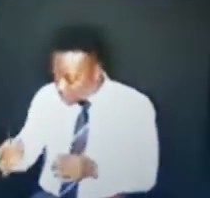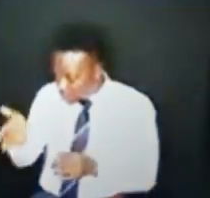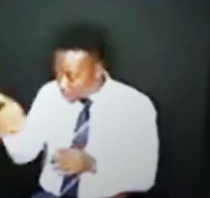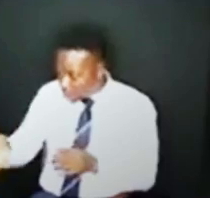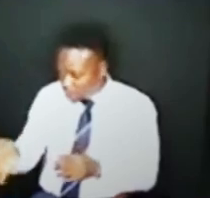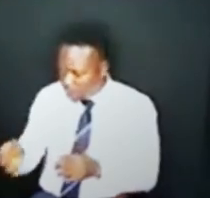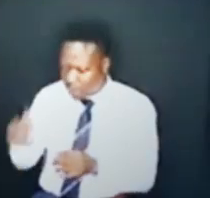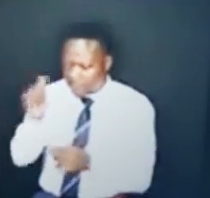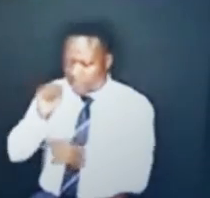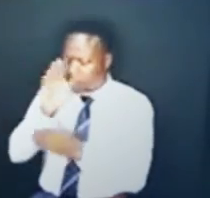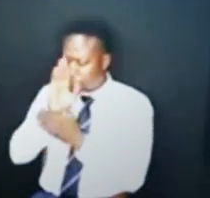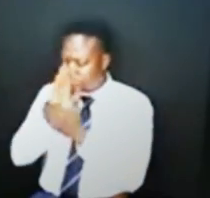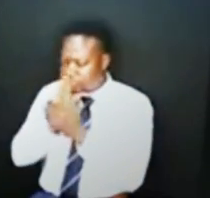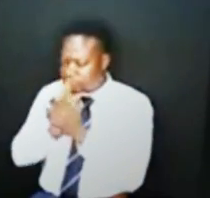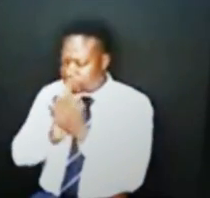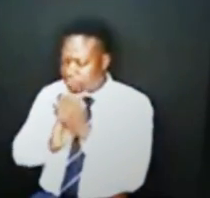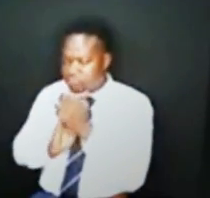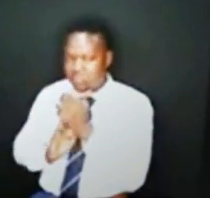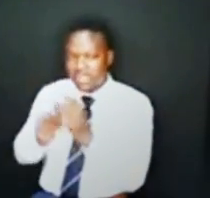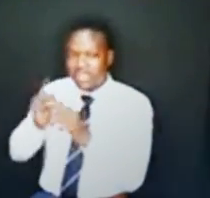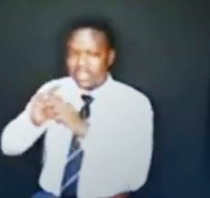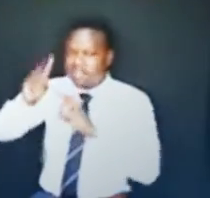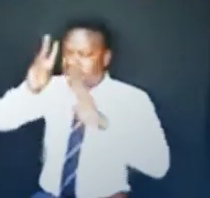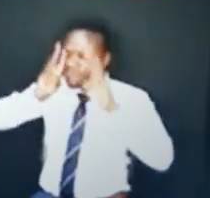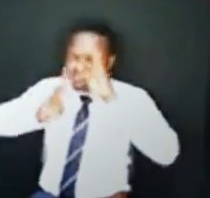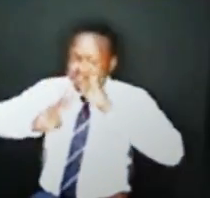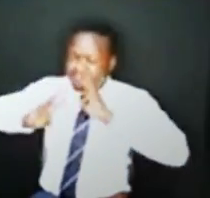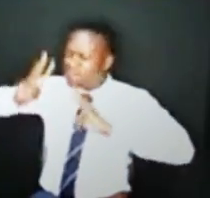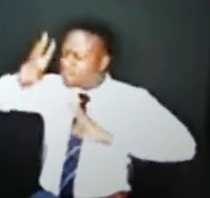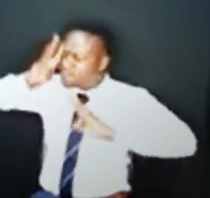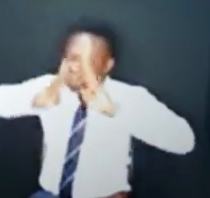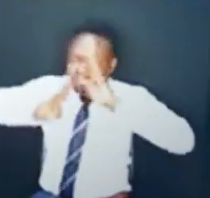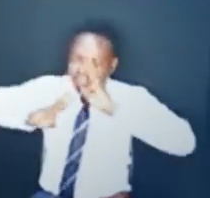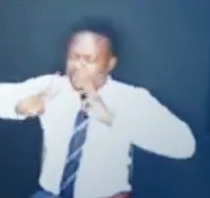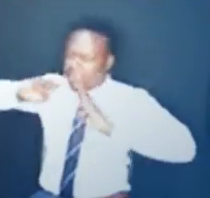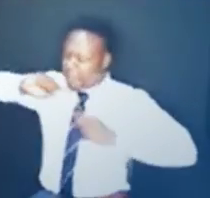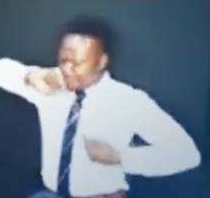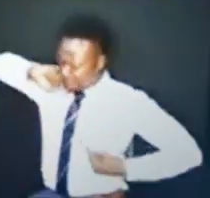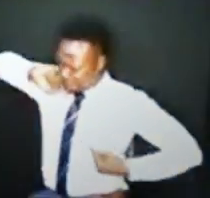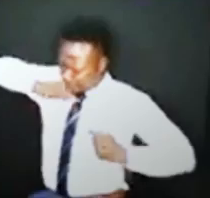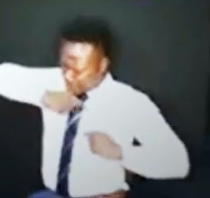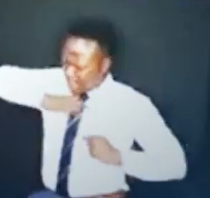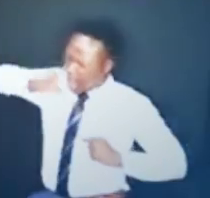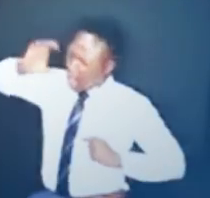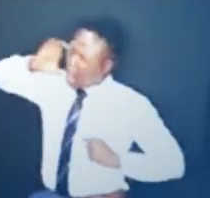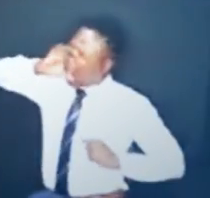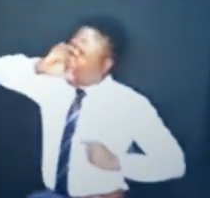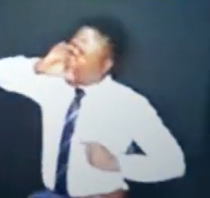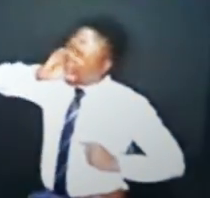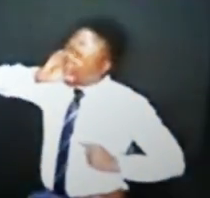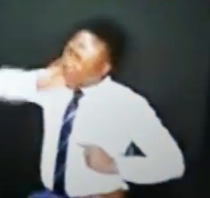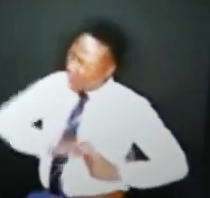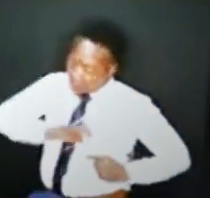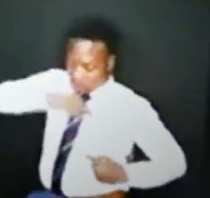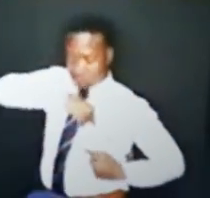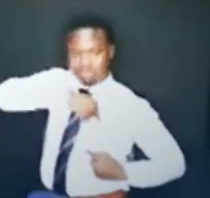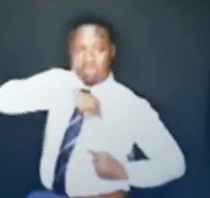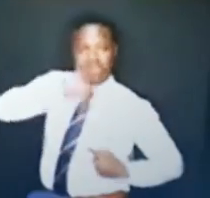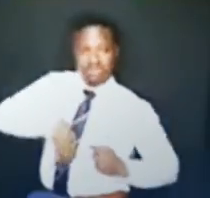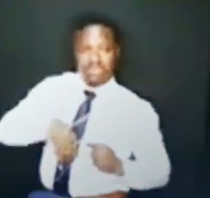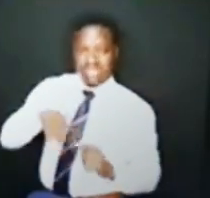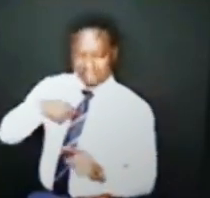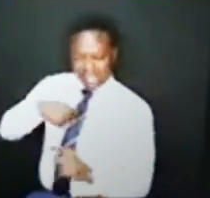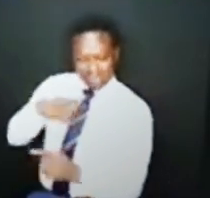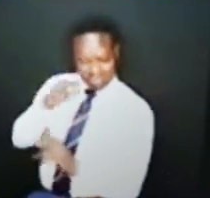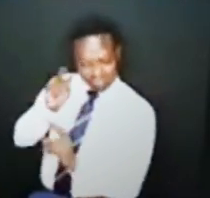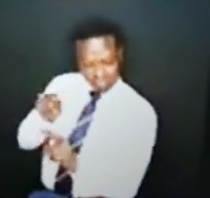But she would not respond. She was weeping. Great pain in her heart. She felt that she has